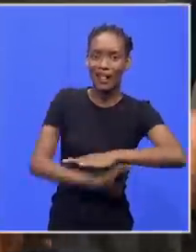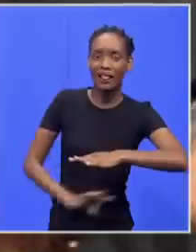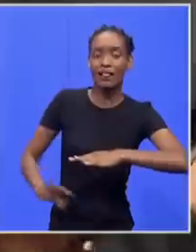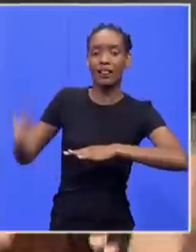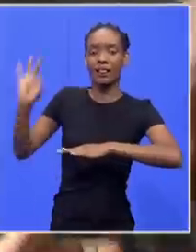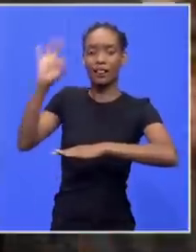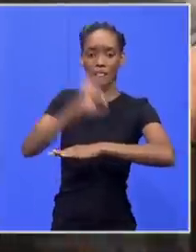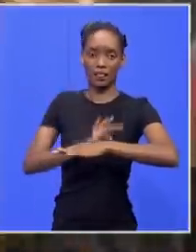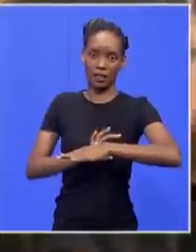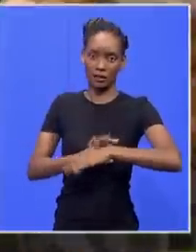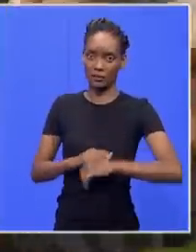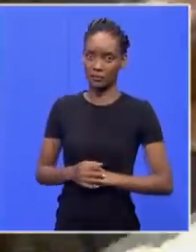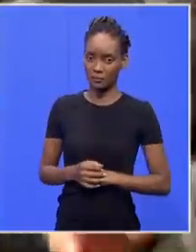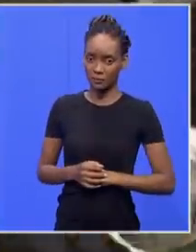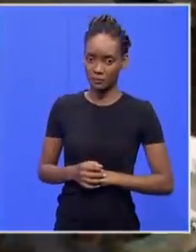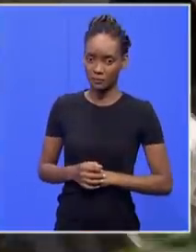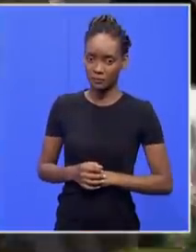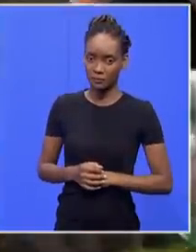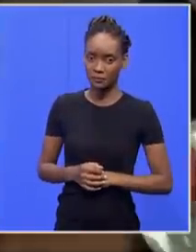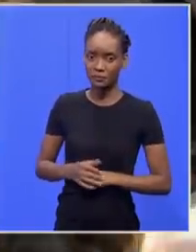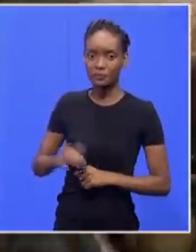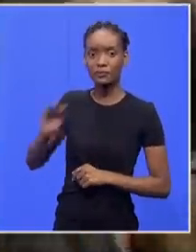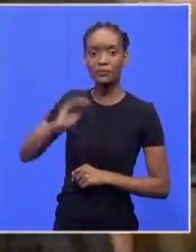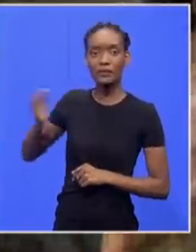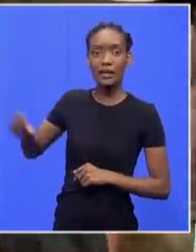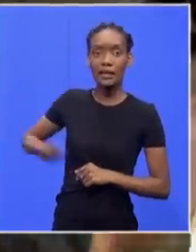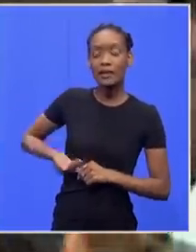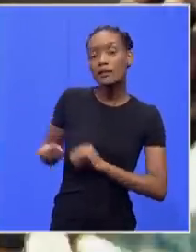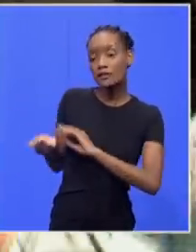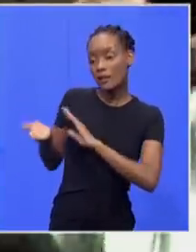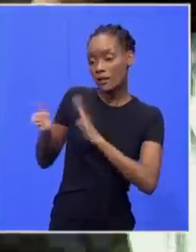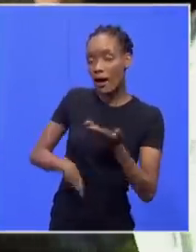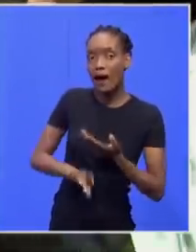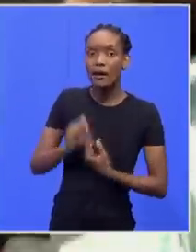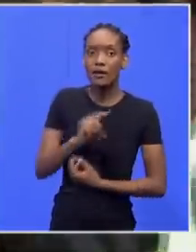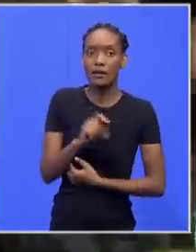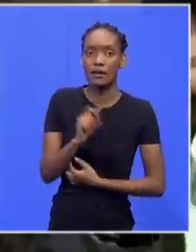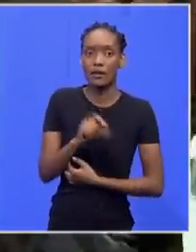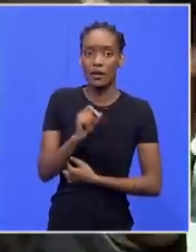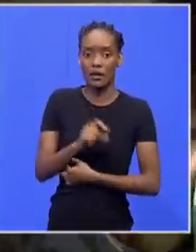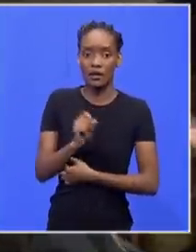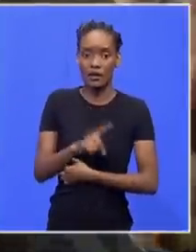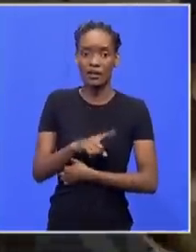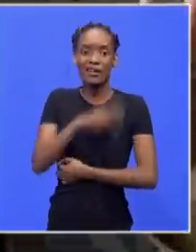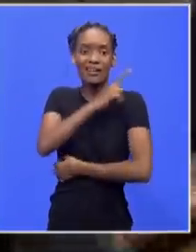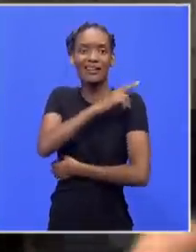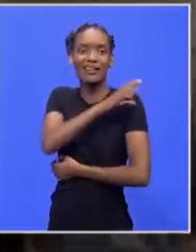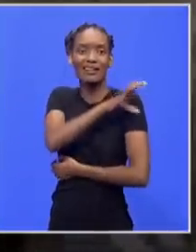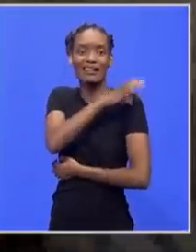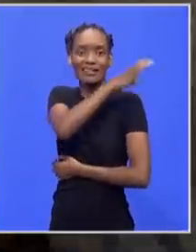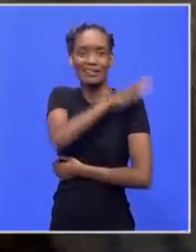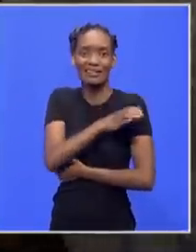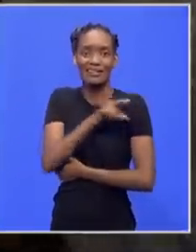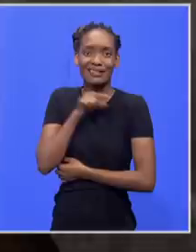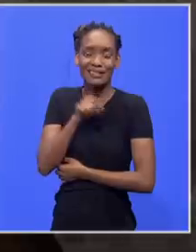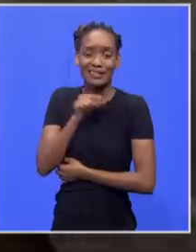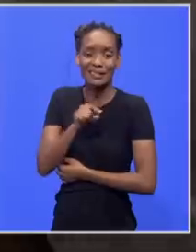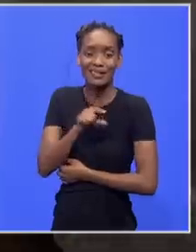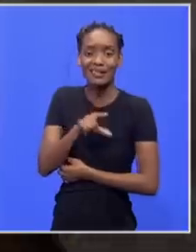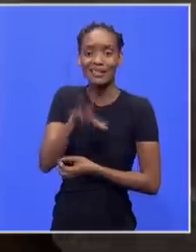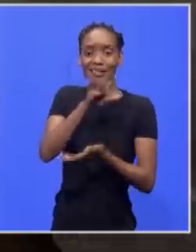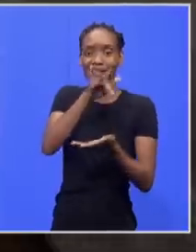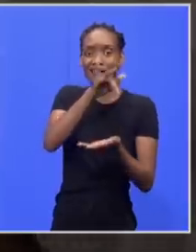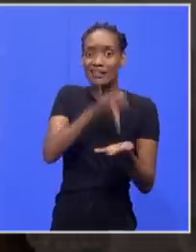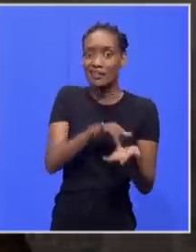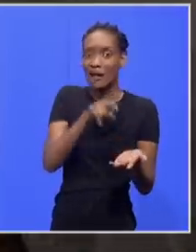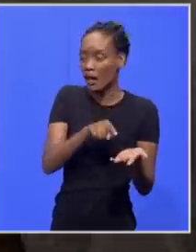one can do. And the ladies die there. Even the clinic for Lindela, they don't want even us to be in the